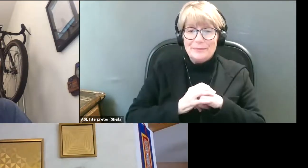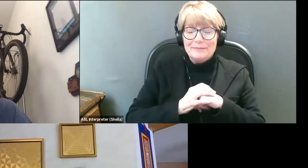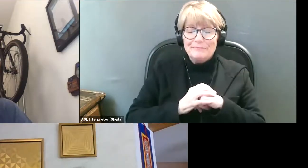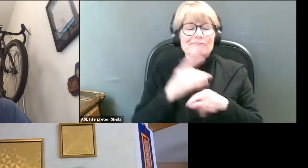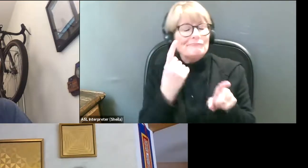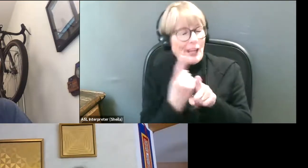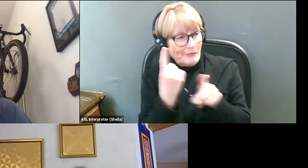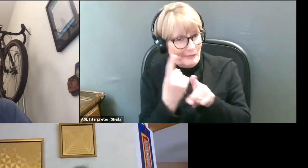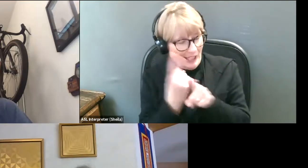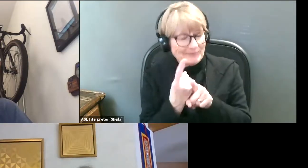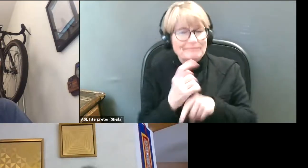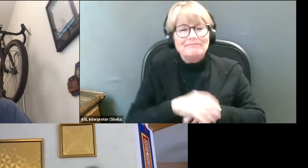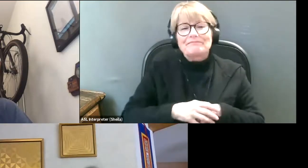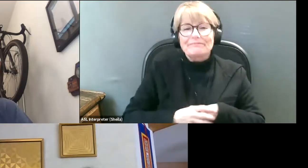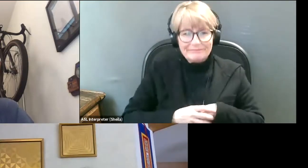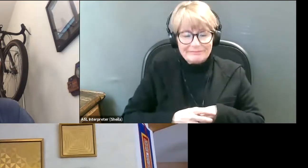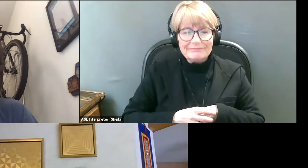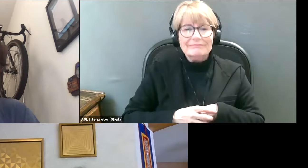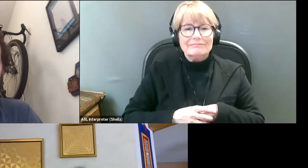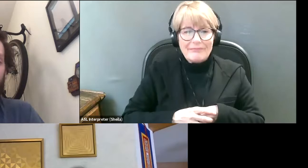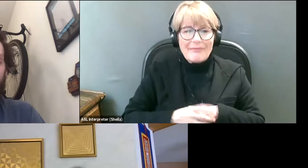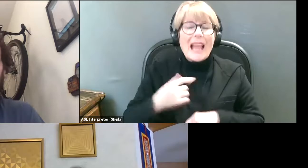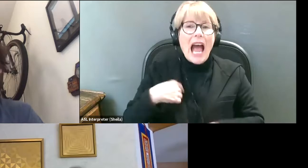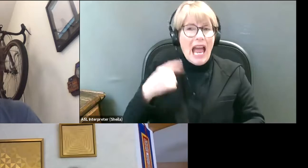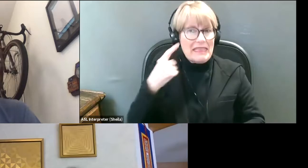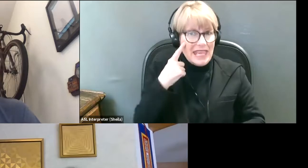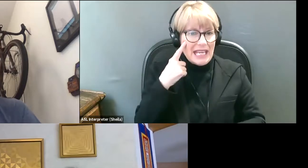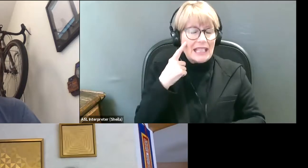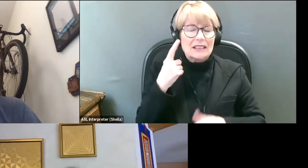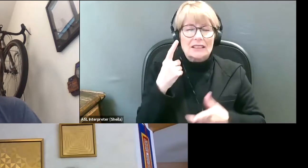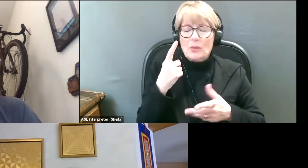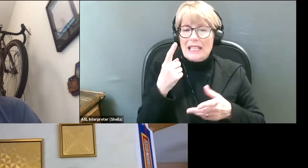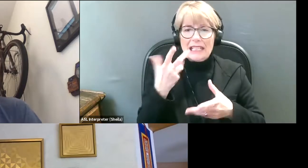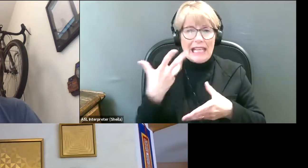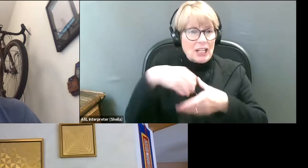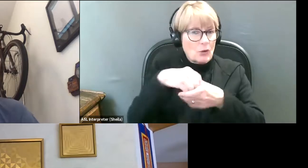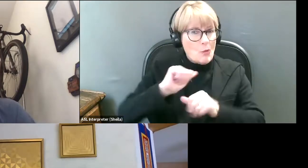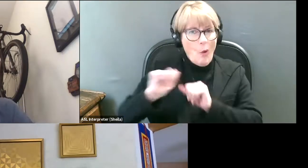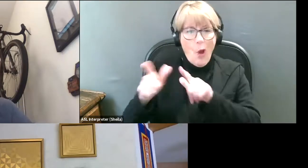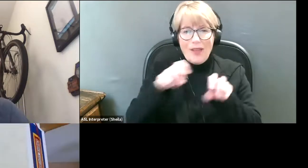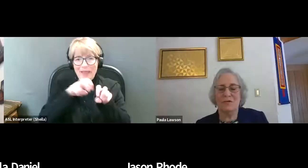Right. I think we can probably put all the panelists on just in